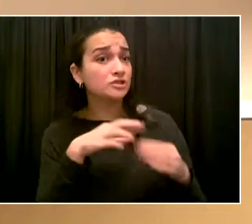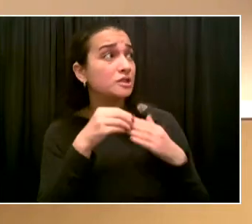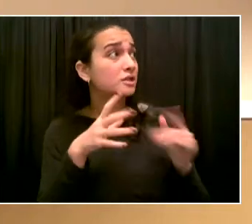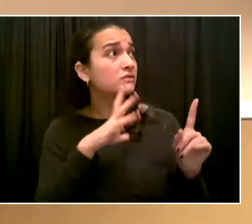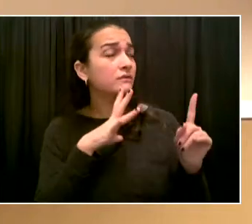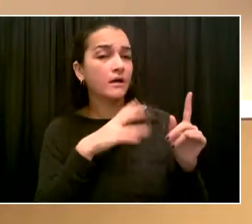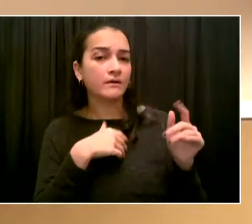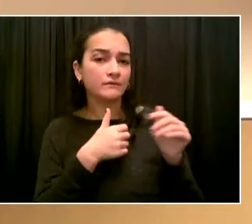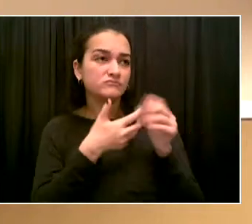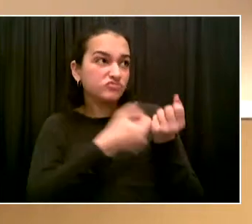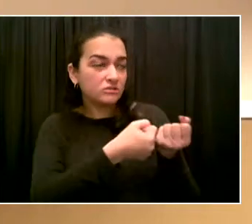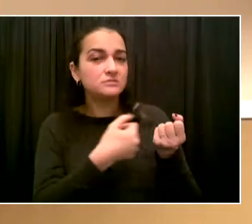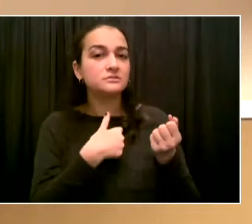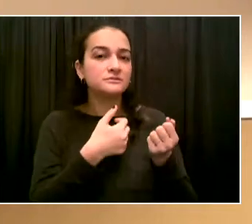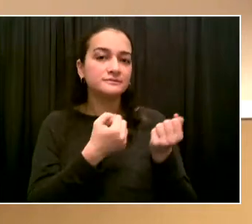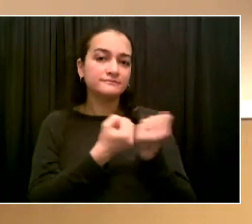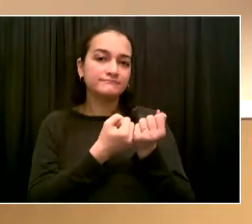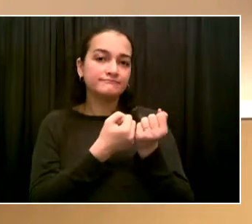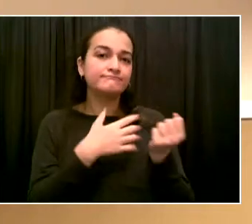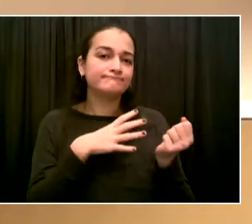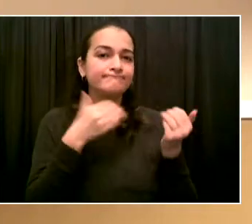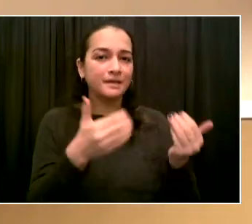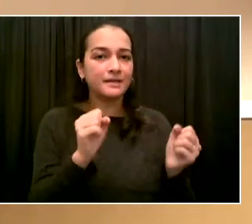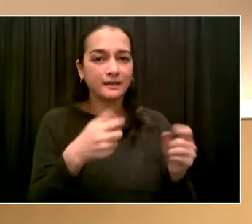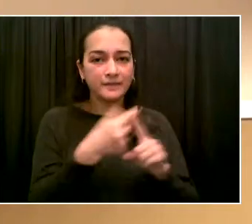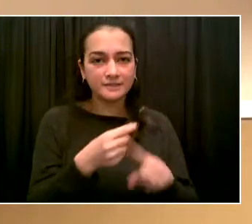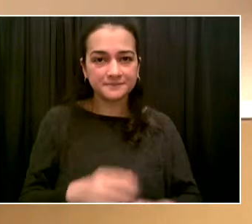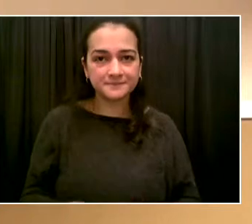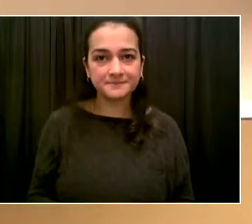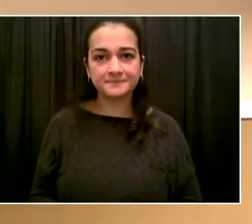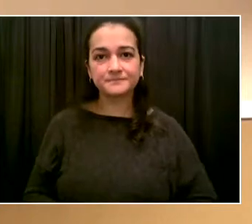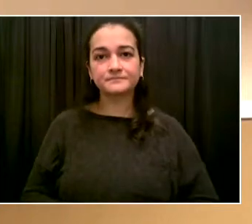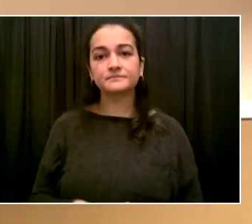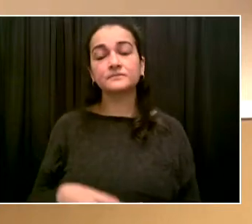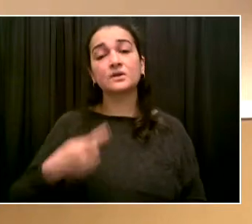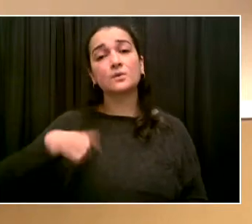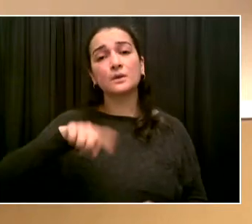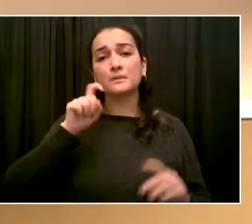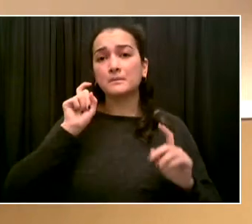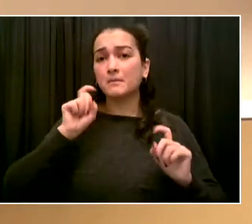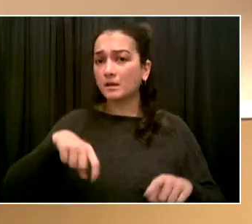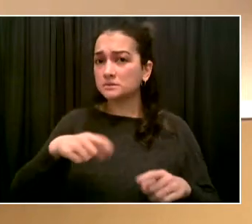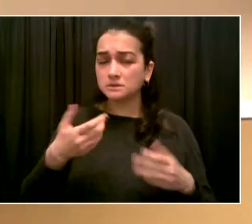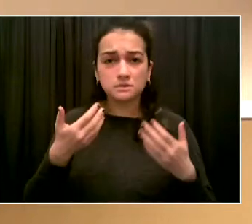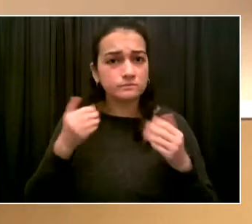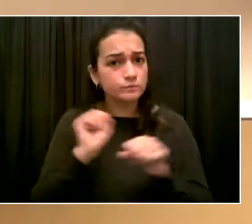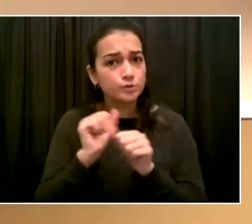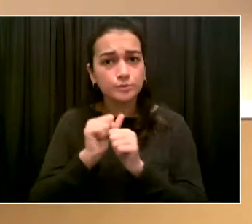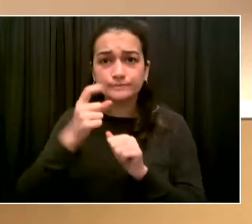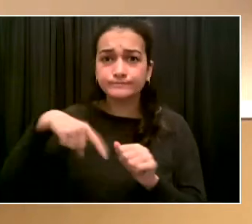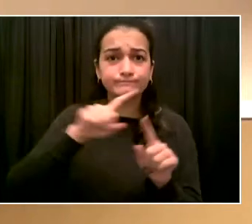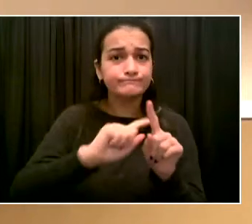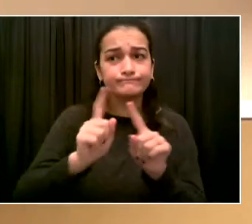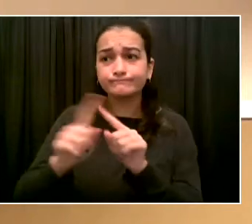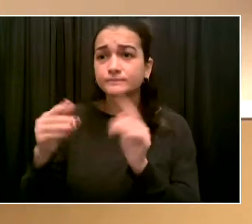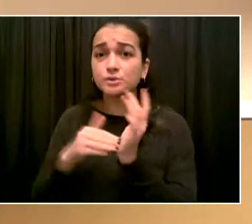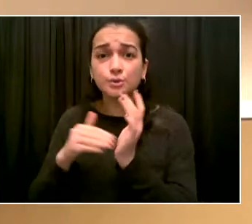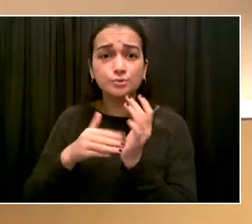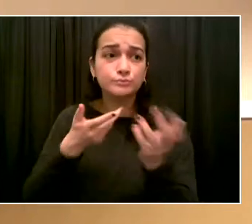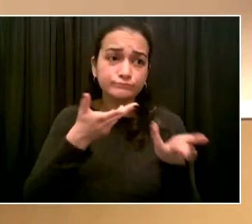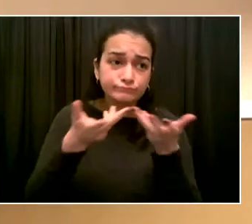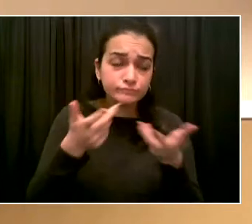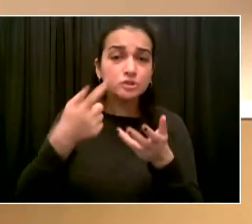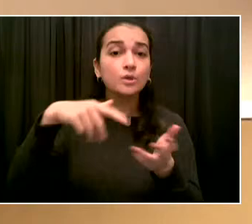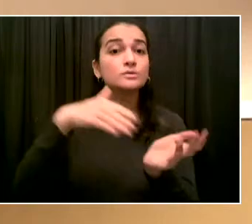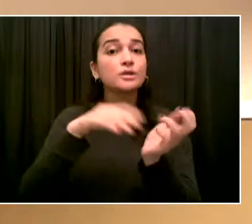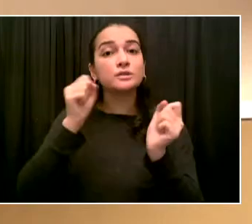this is an all hands on deck effort, and we're not done yet. You're going to see us continue to be committed to increasing those rates